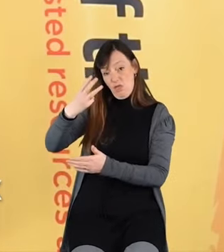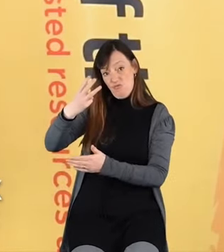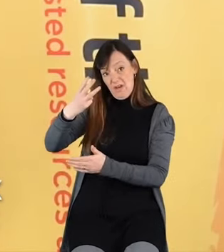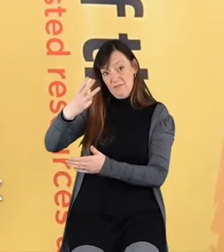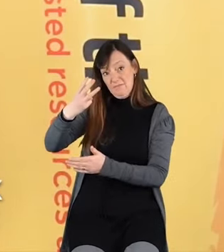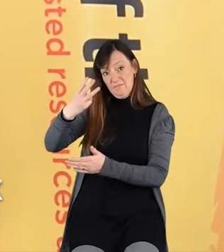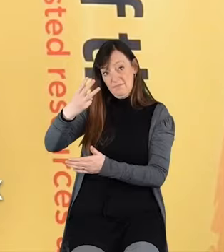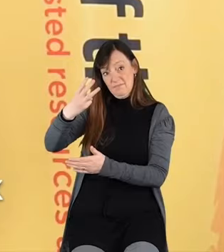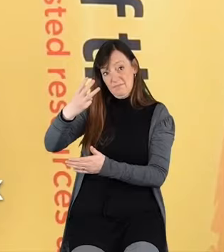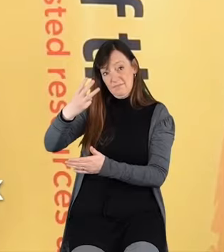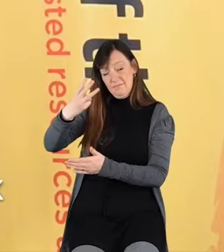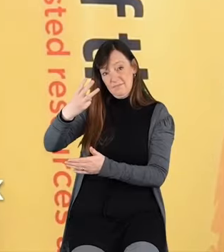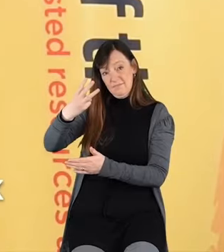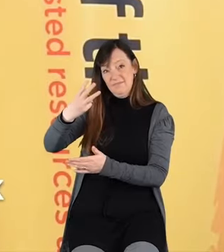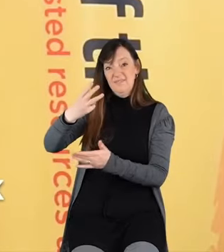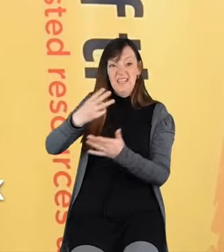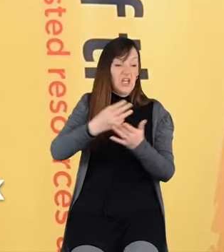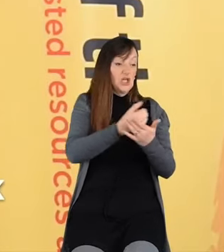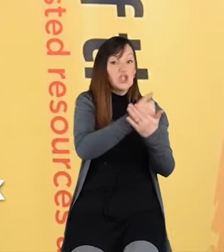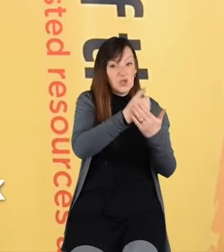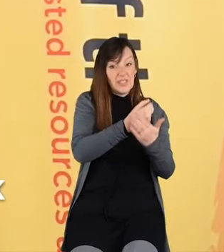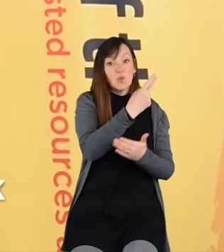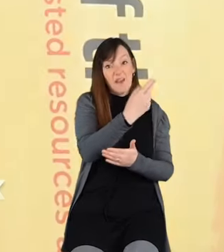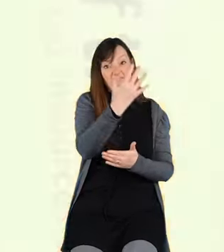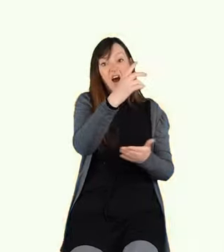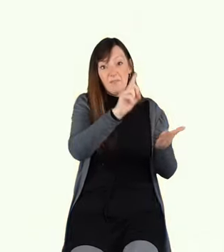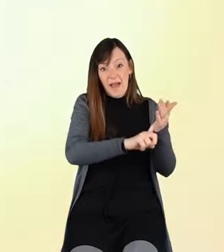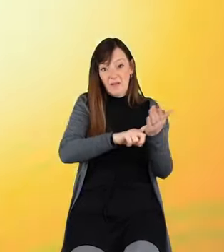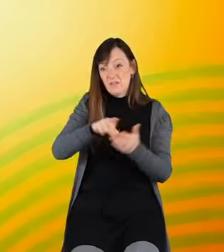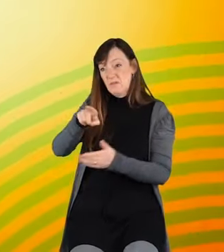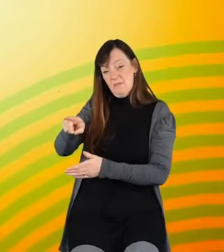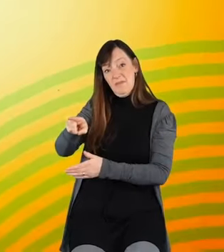buy them all together. We're going to do them for 15 quid delivered.